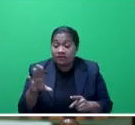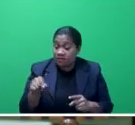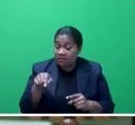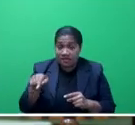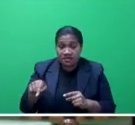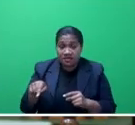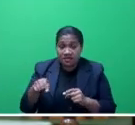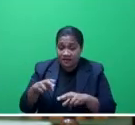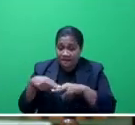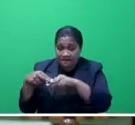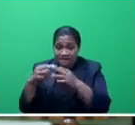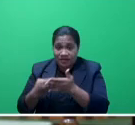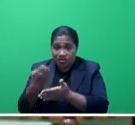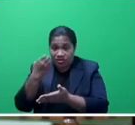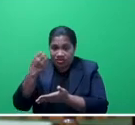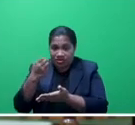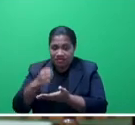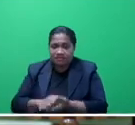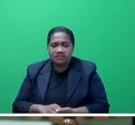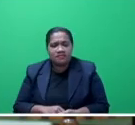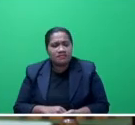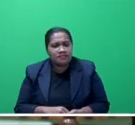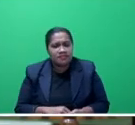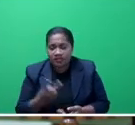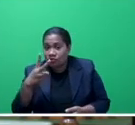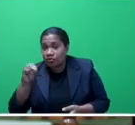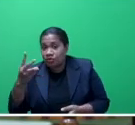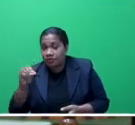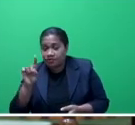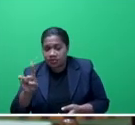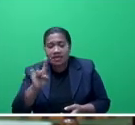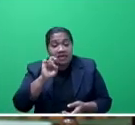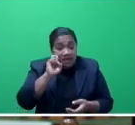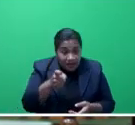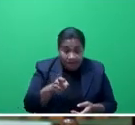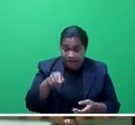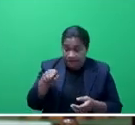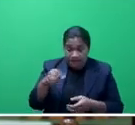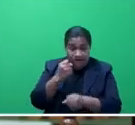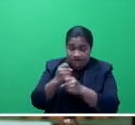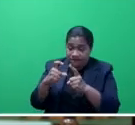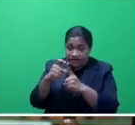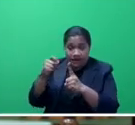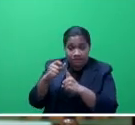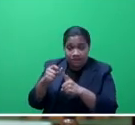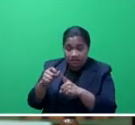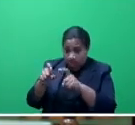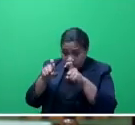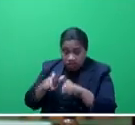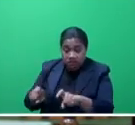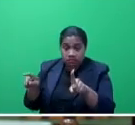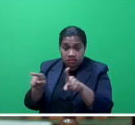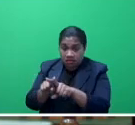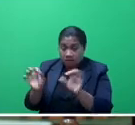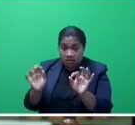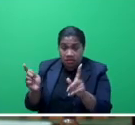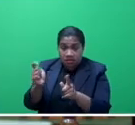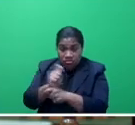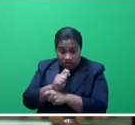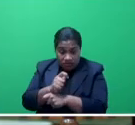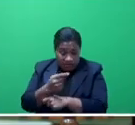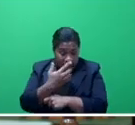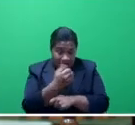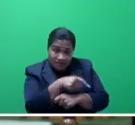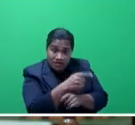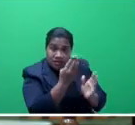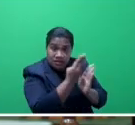in 2021. If the nominal GDP had remained unchanged at the levels projected in the budget, the debt